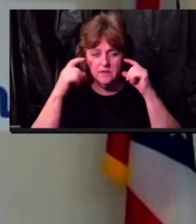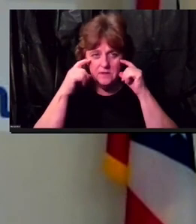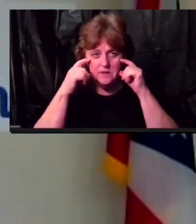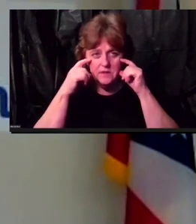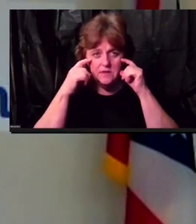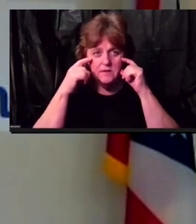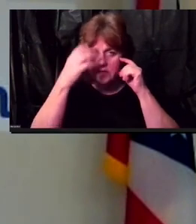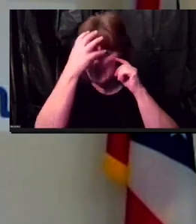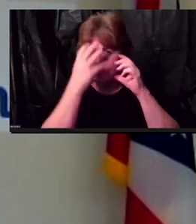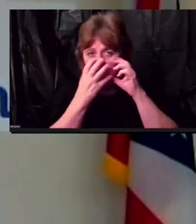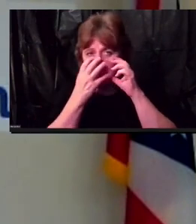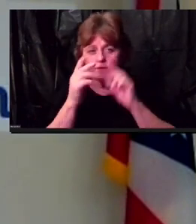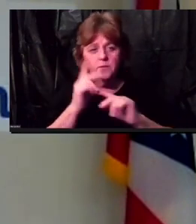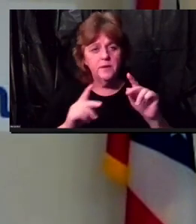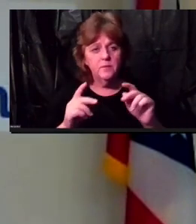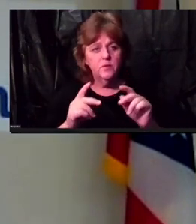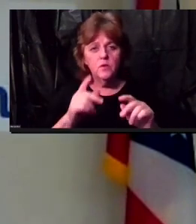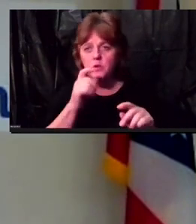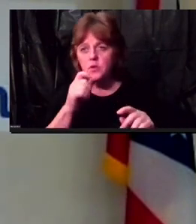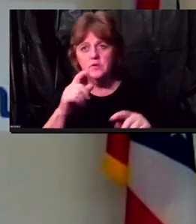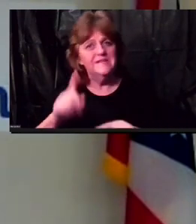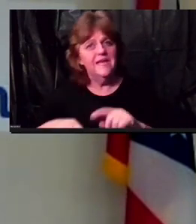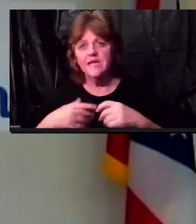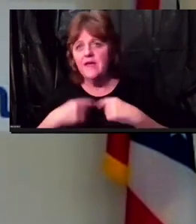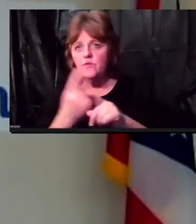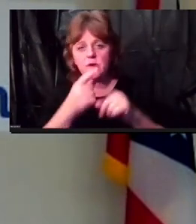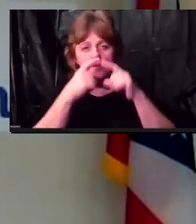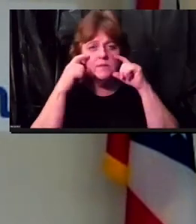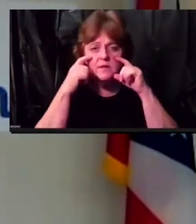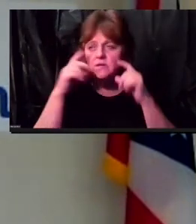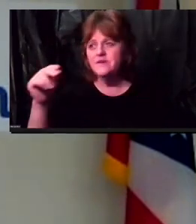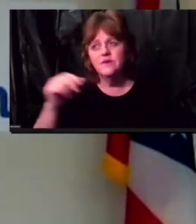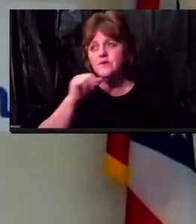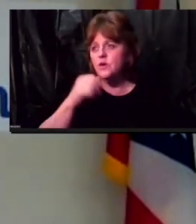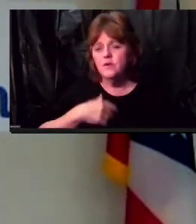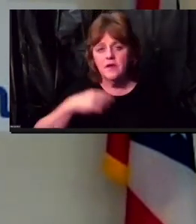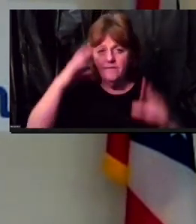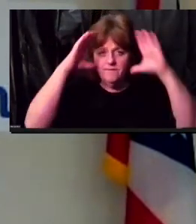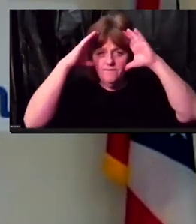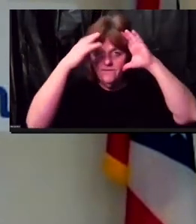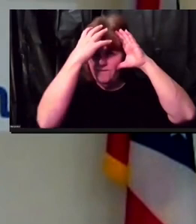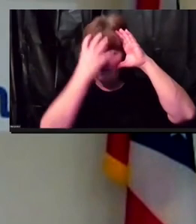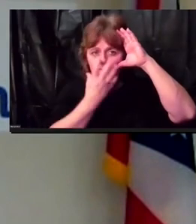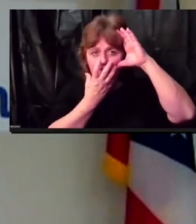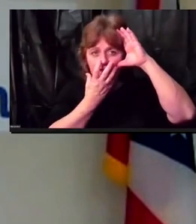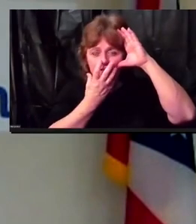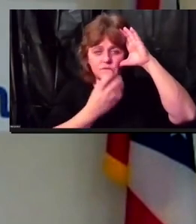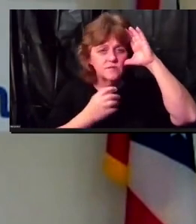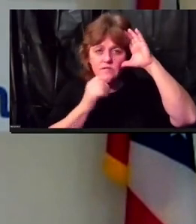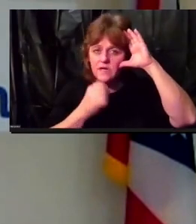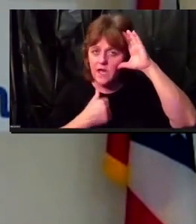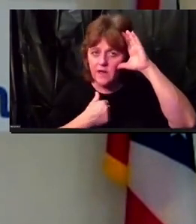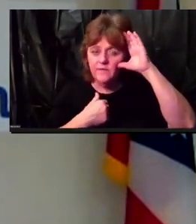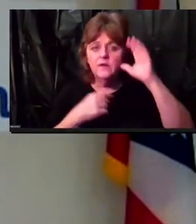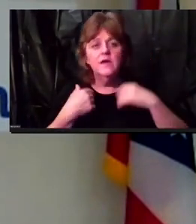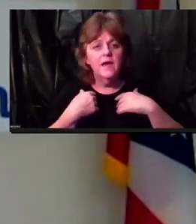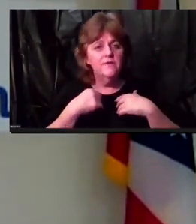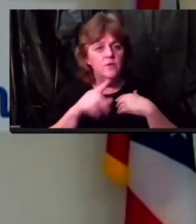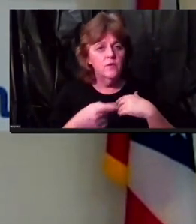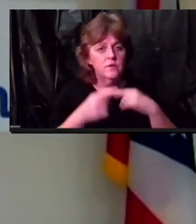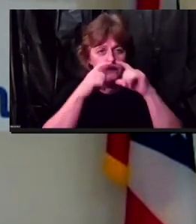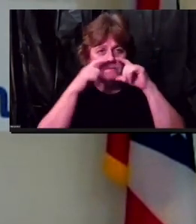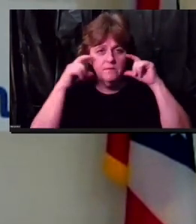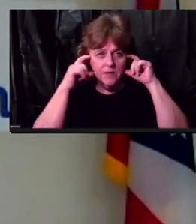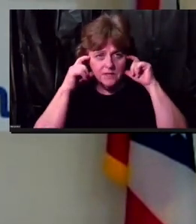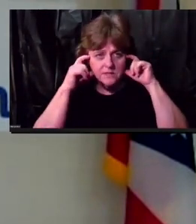exceptions? No, we do not have face shields in stock and inventory. We have masks, and that's